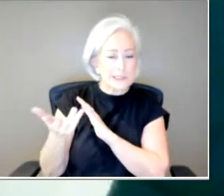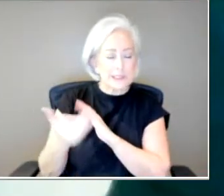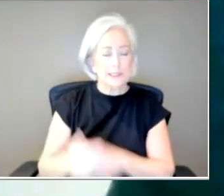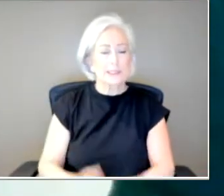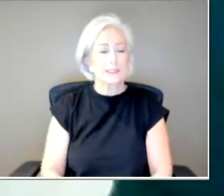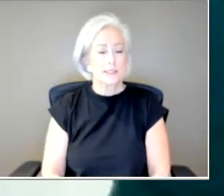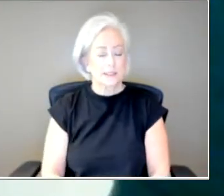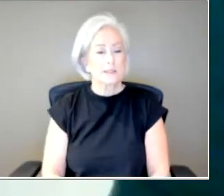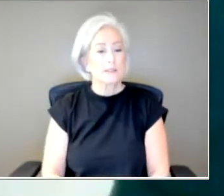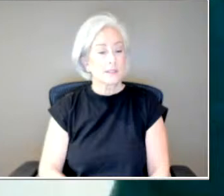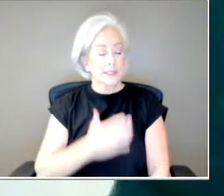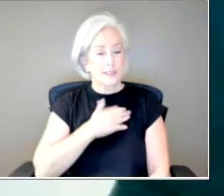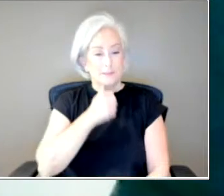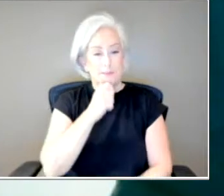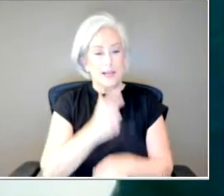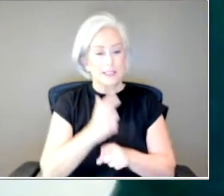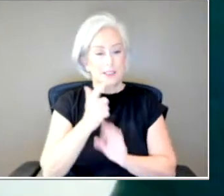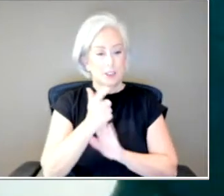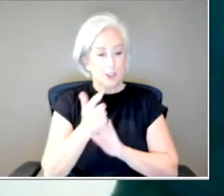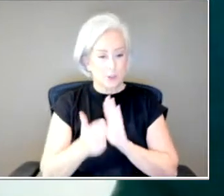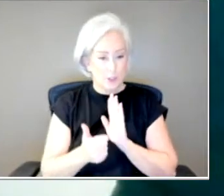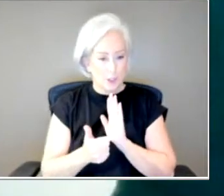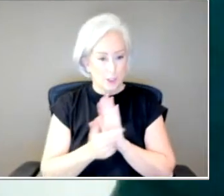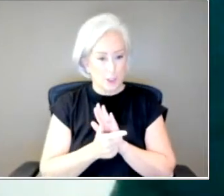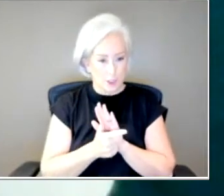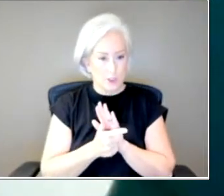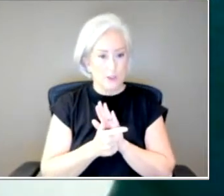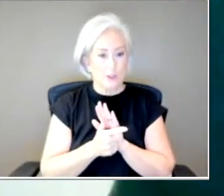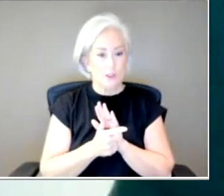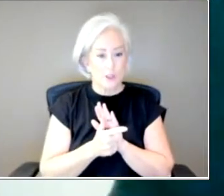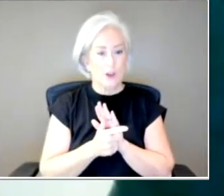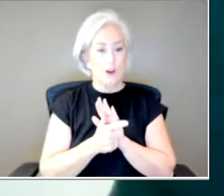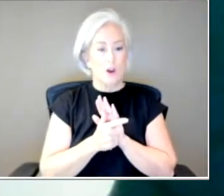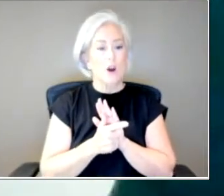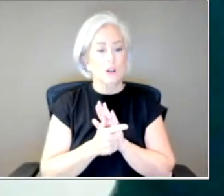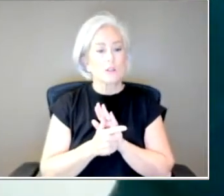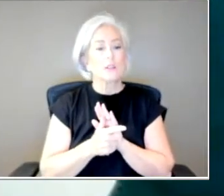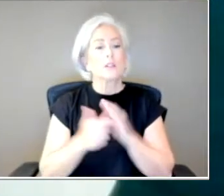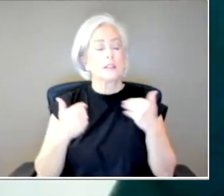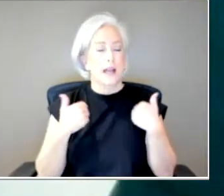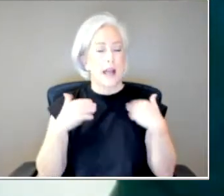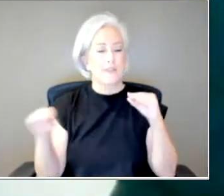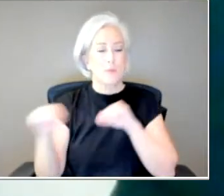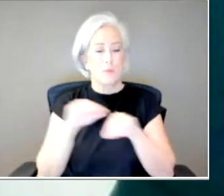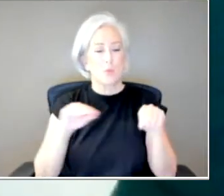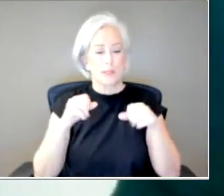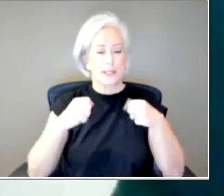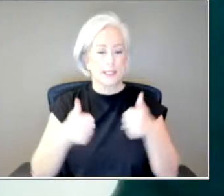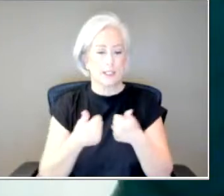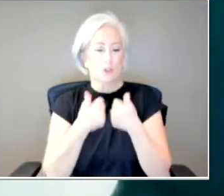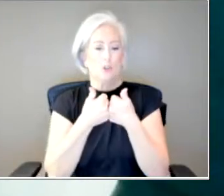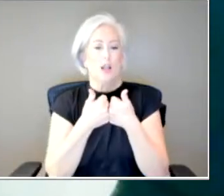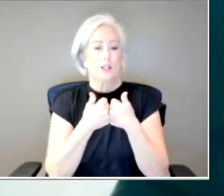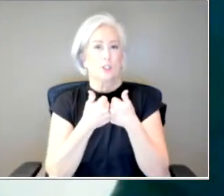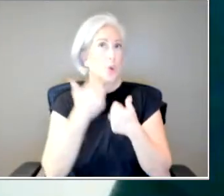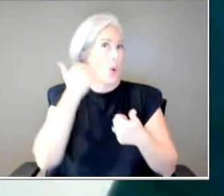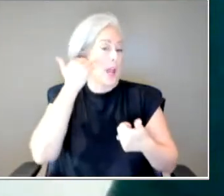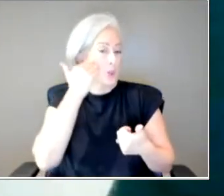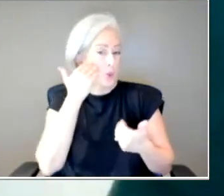My sister-in-law lived with us. She was mobility challenged, so I had a heads up of what was coming, so to